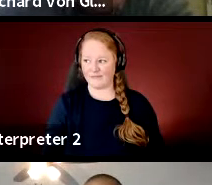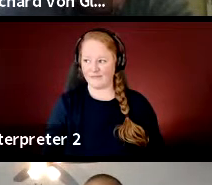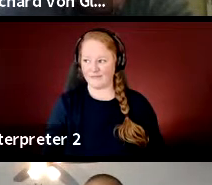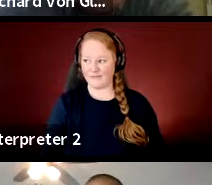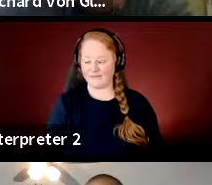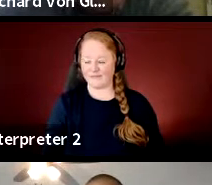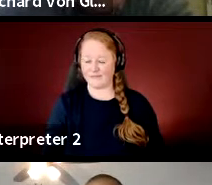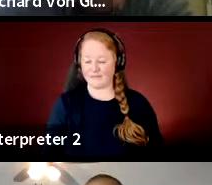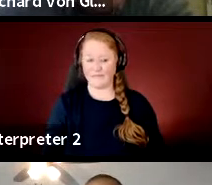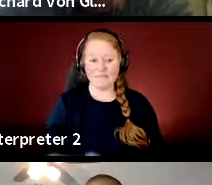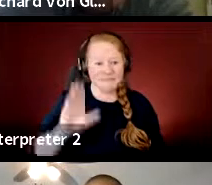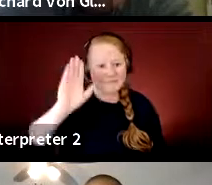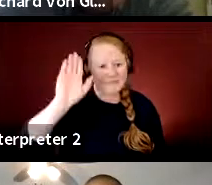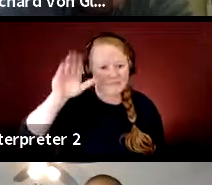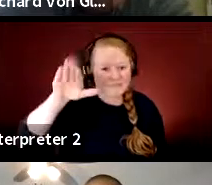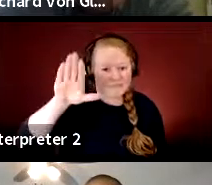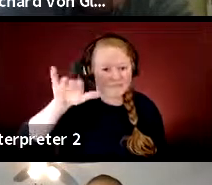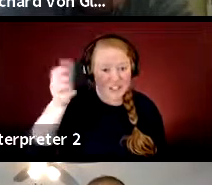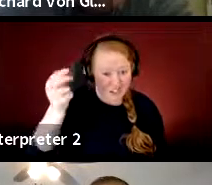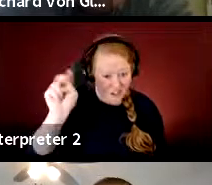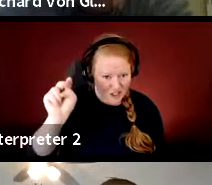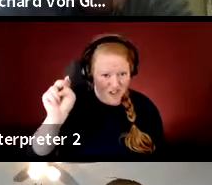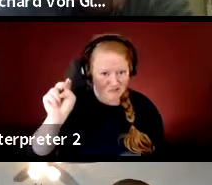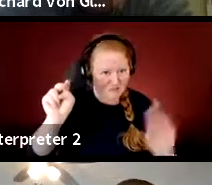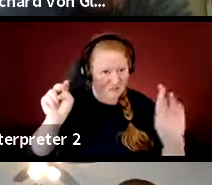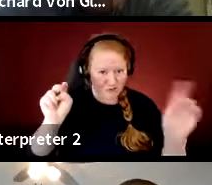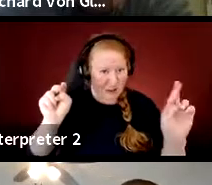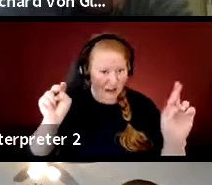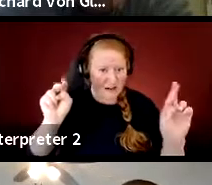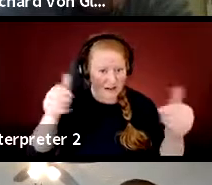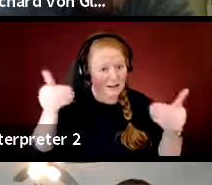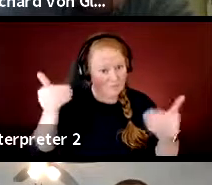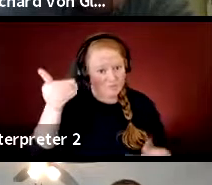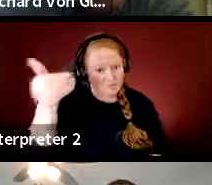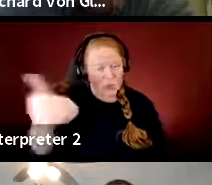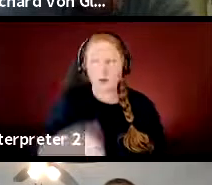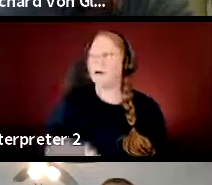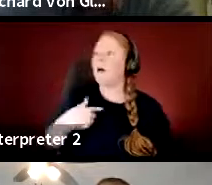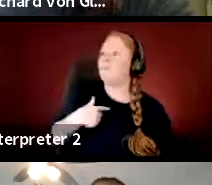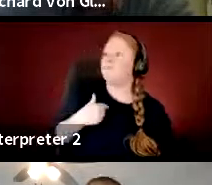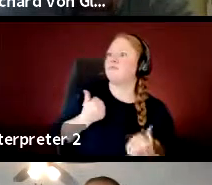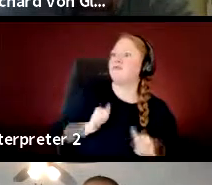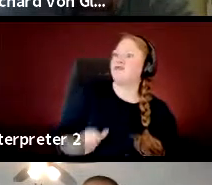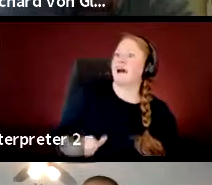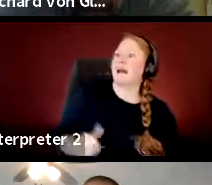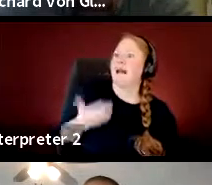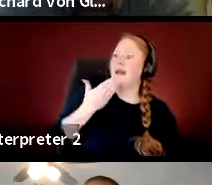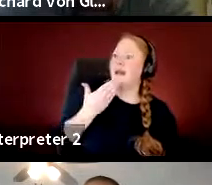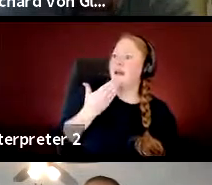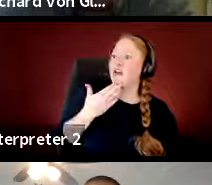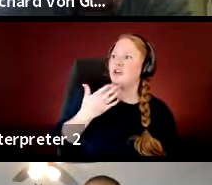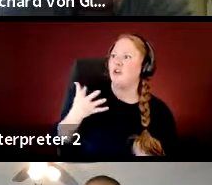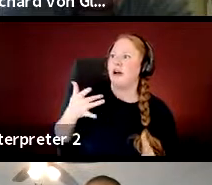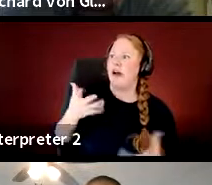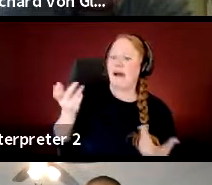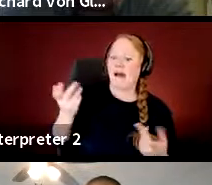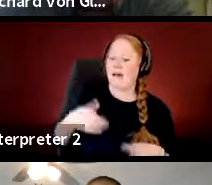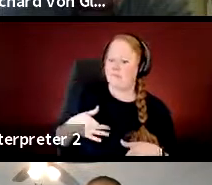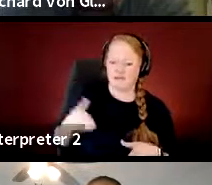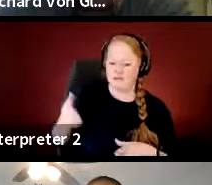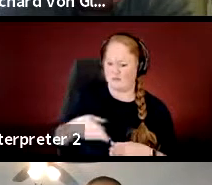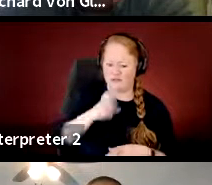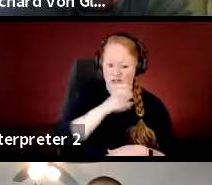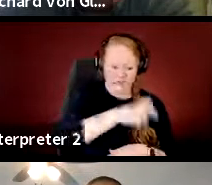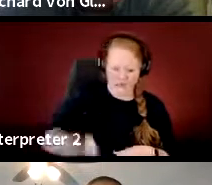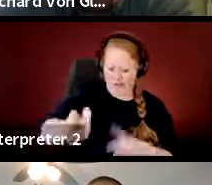Hey, John, if you're ready, you can go ahead and speak. I'm trying. Thank you. I was redirected, so Took me about